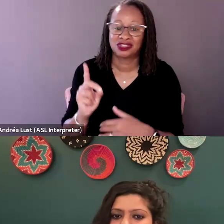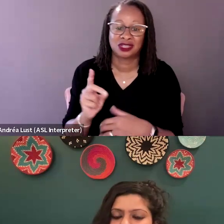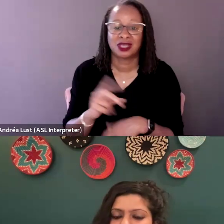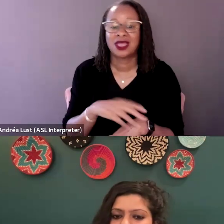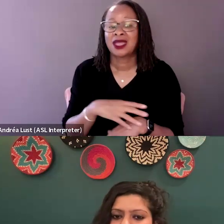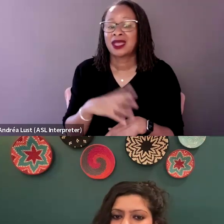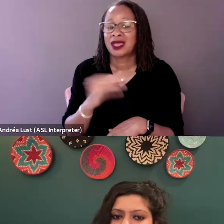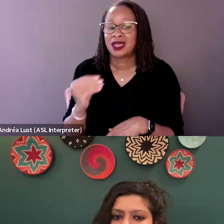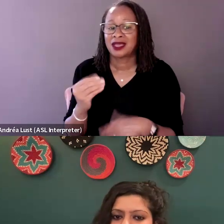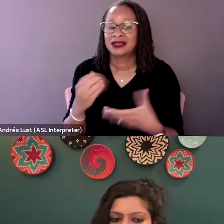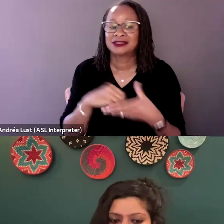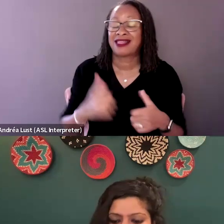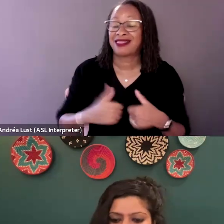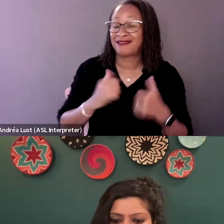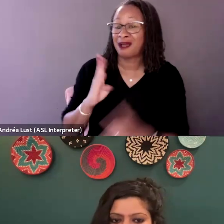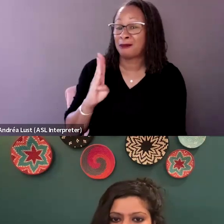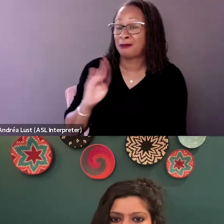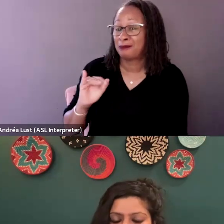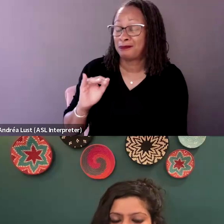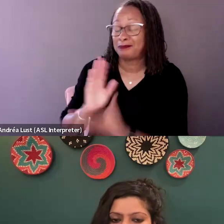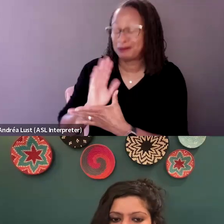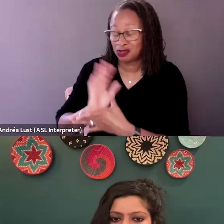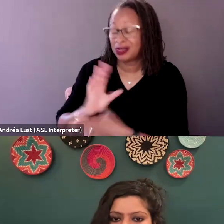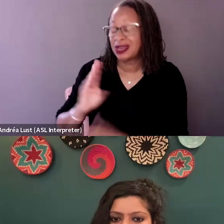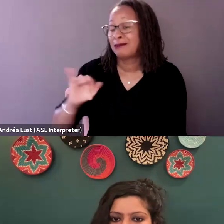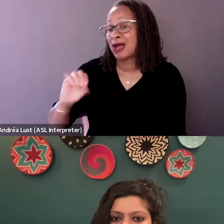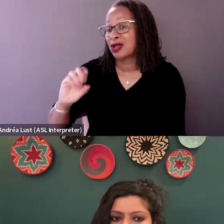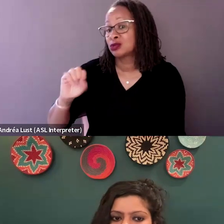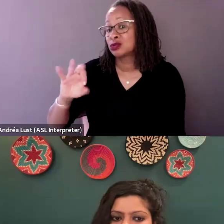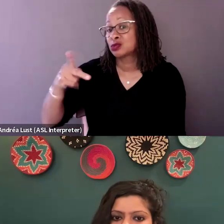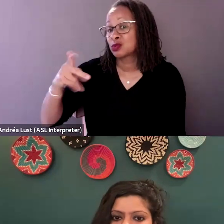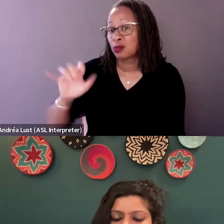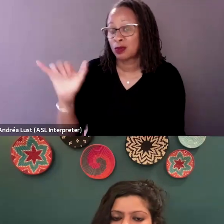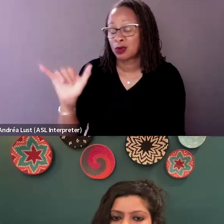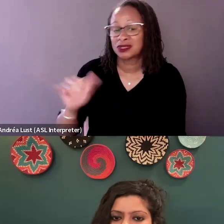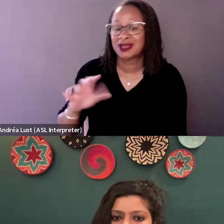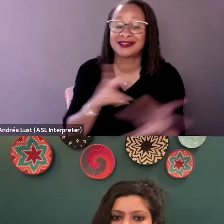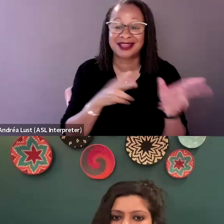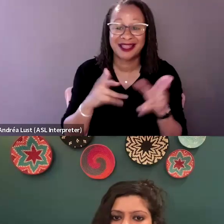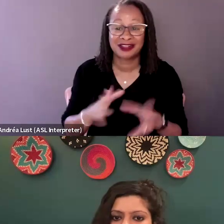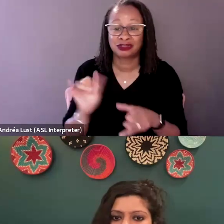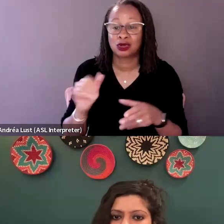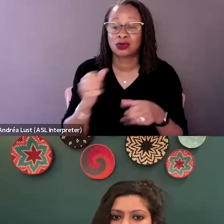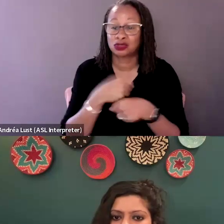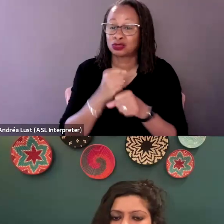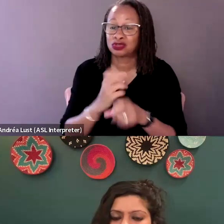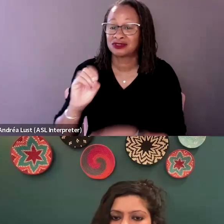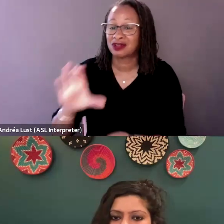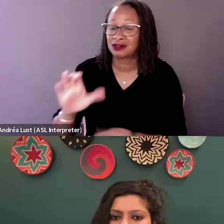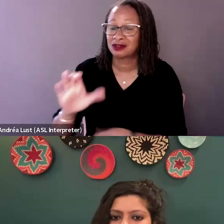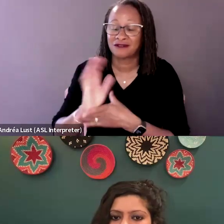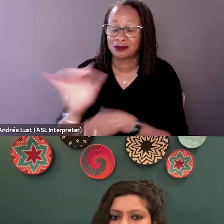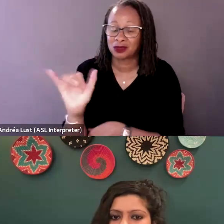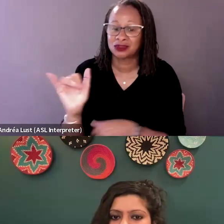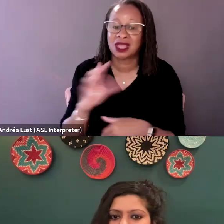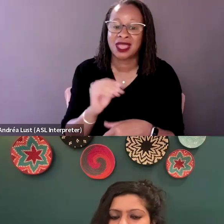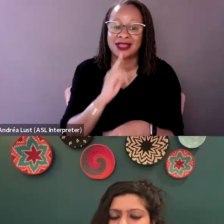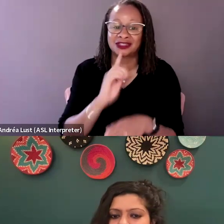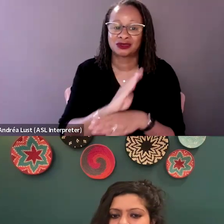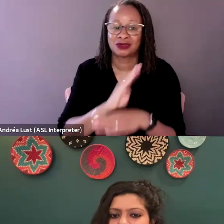Cannes, three IDEA Awards, including the Best Feature, and the film very recently also won the Peabody Award.